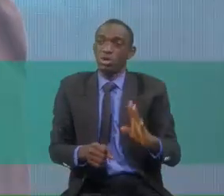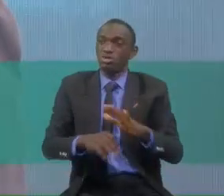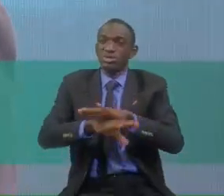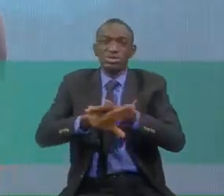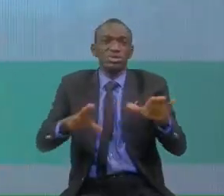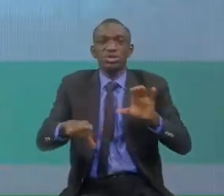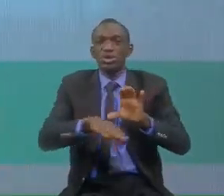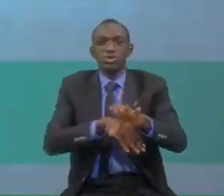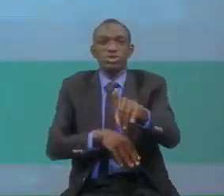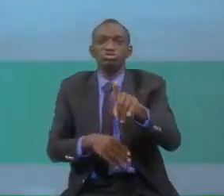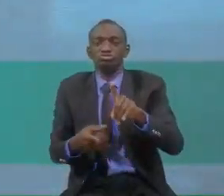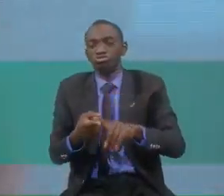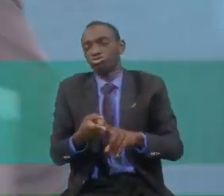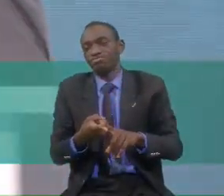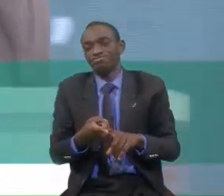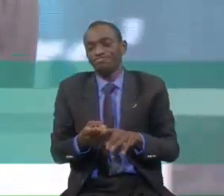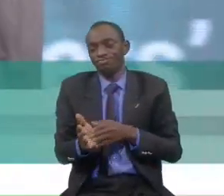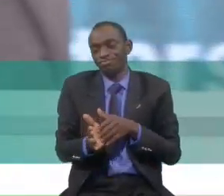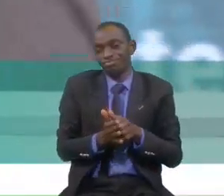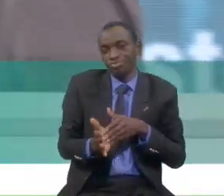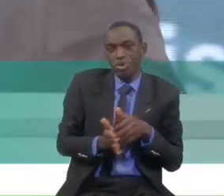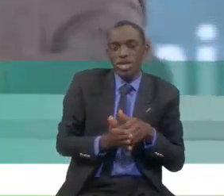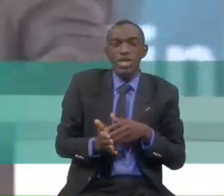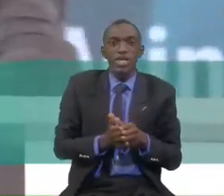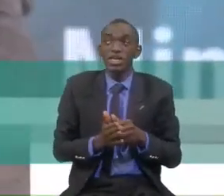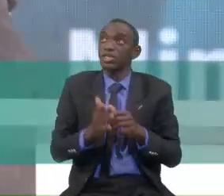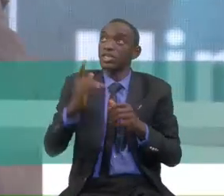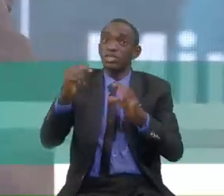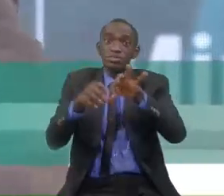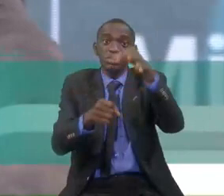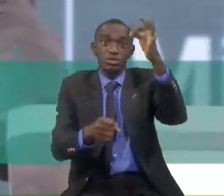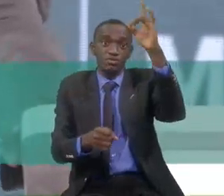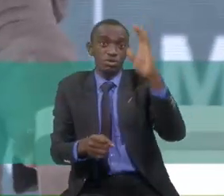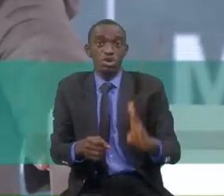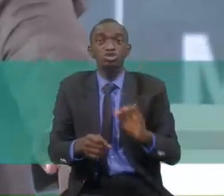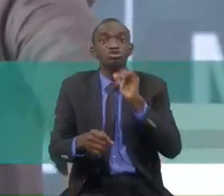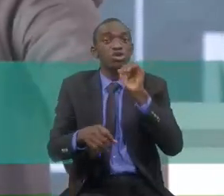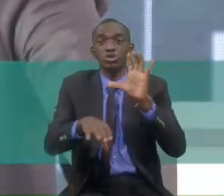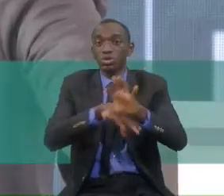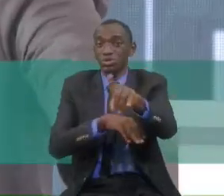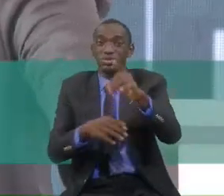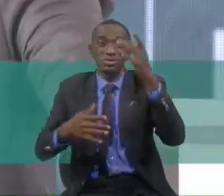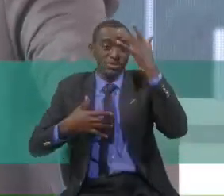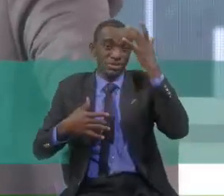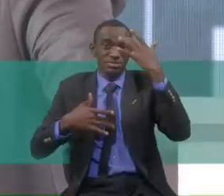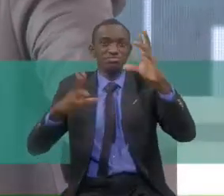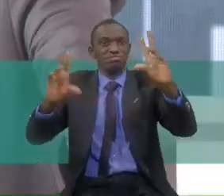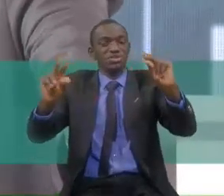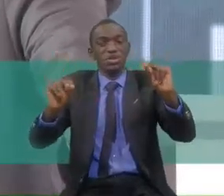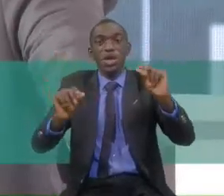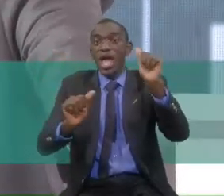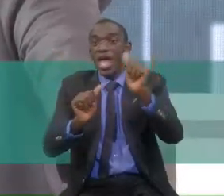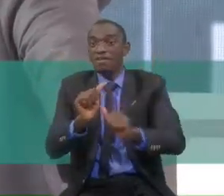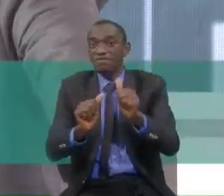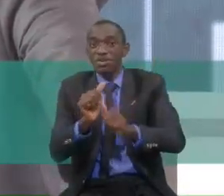the spirit that makes us sick. Every information we hear that gets to